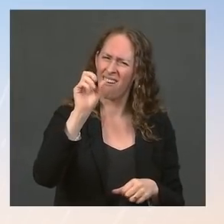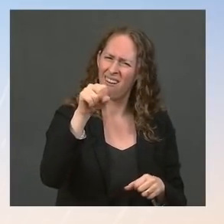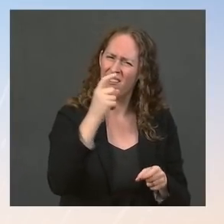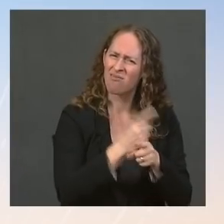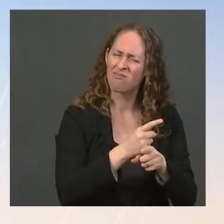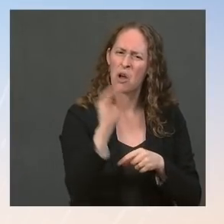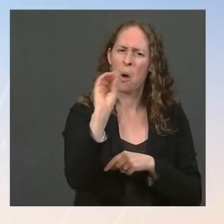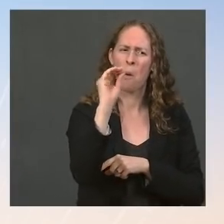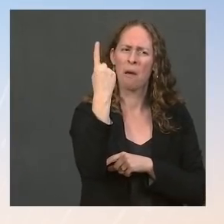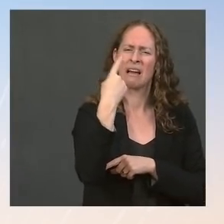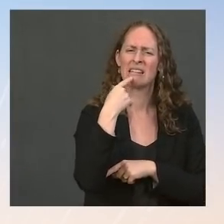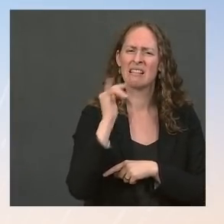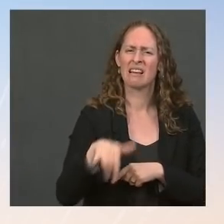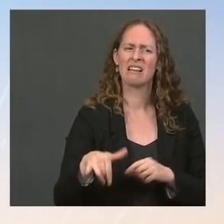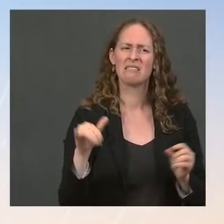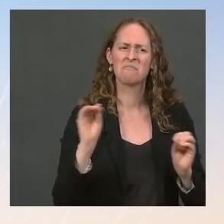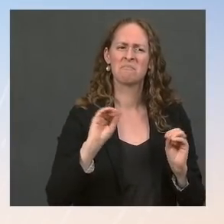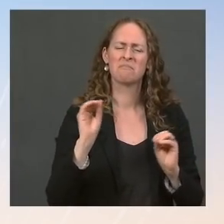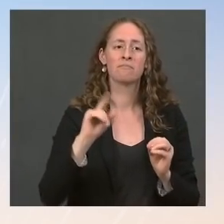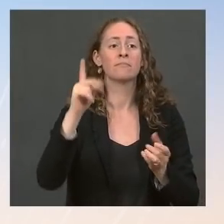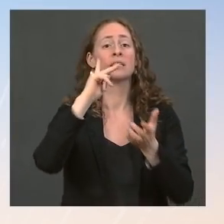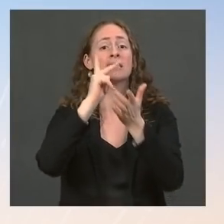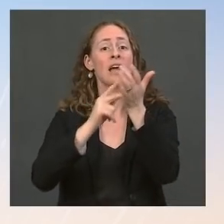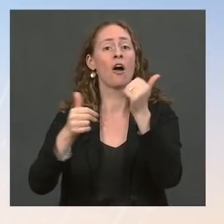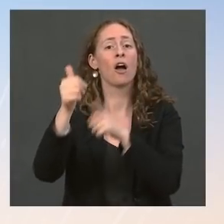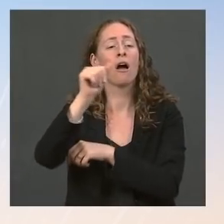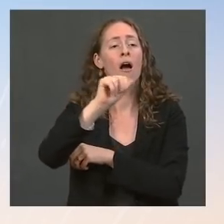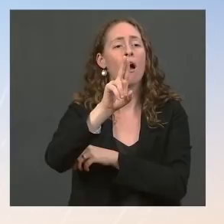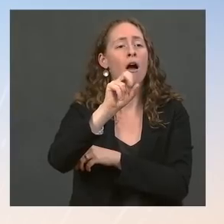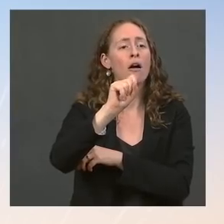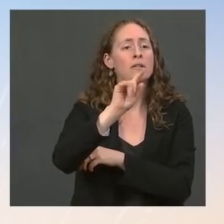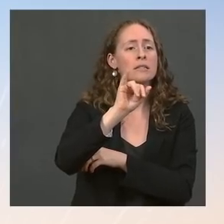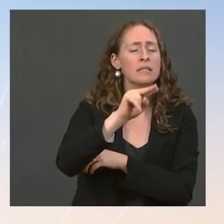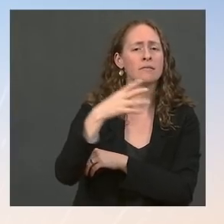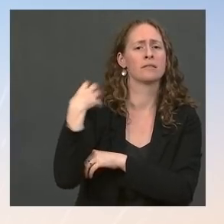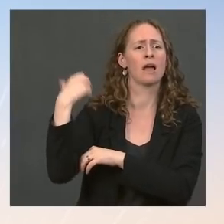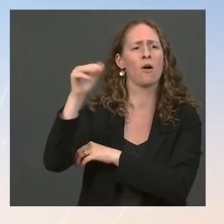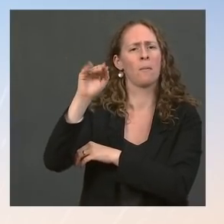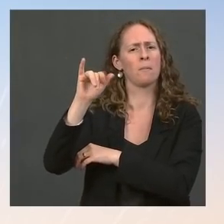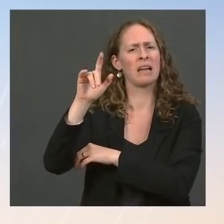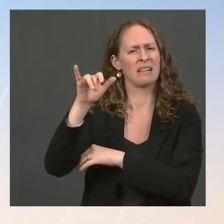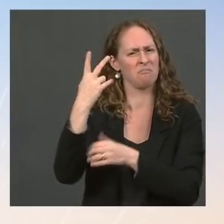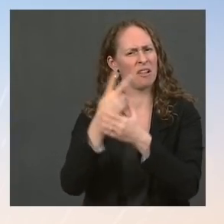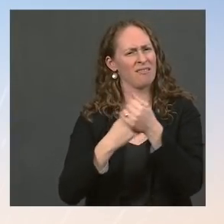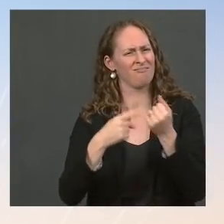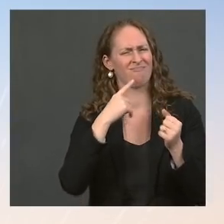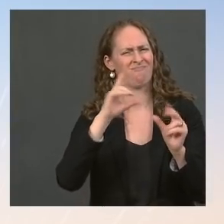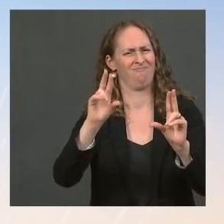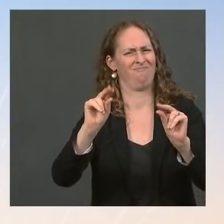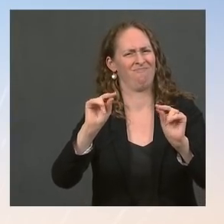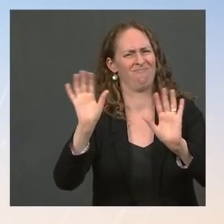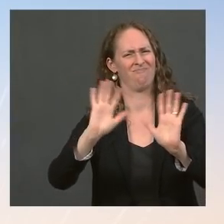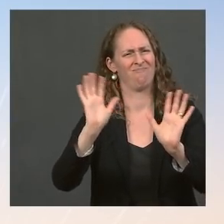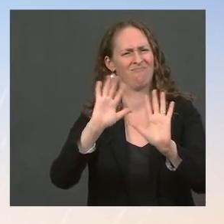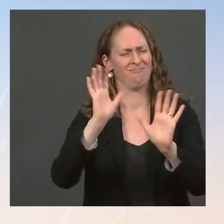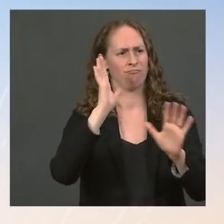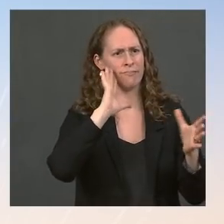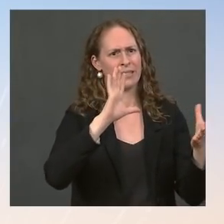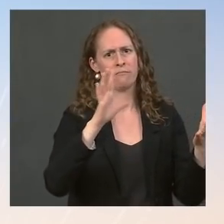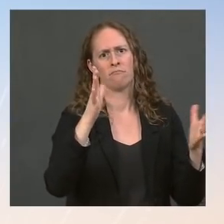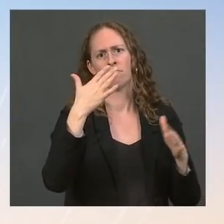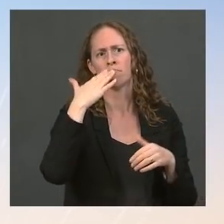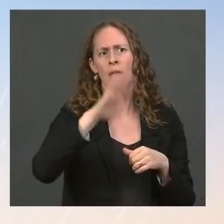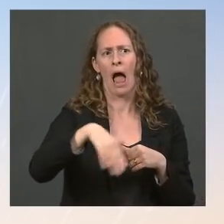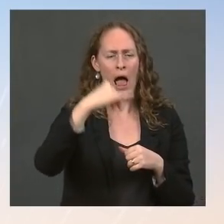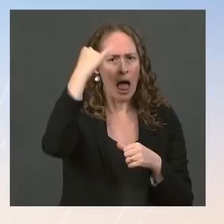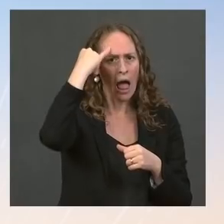today Secretary Austin and you heard Chairman Milley convey exactly that. There would be impacts. We would need to increase troop